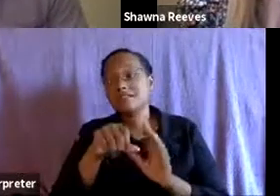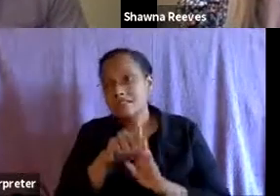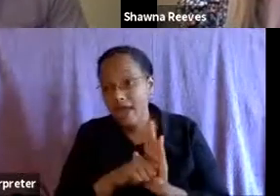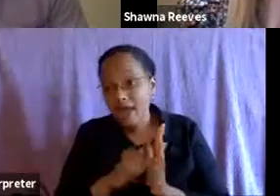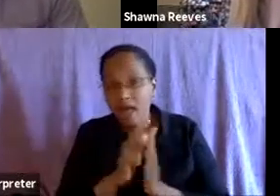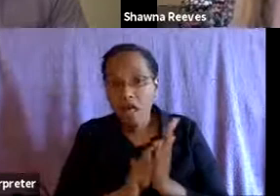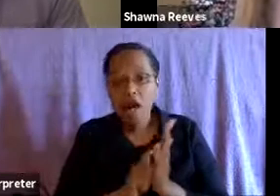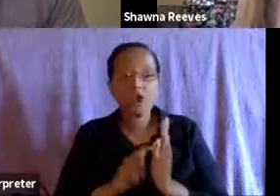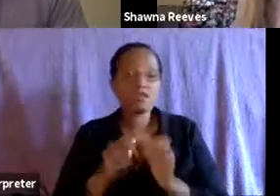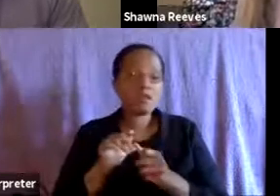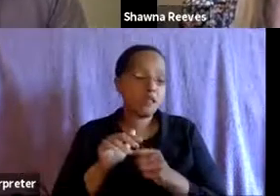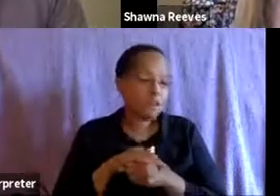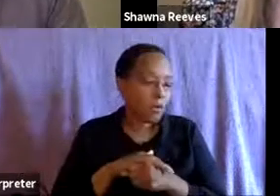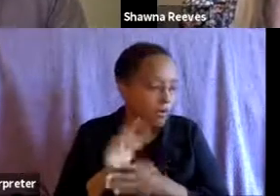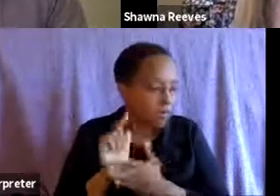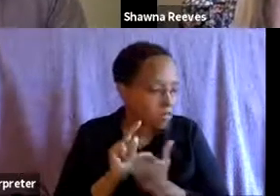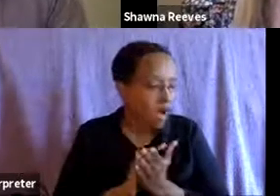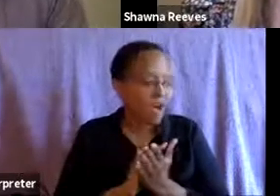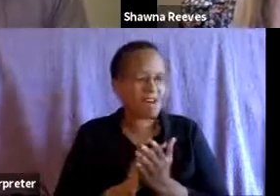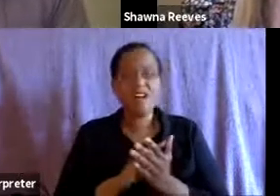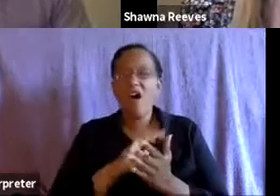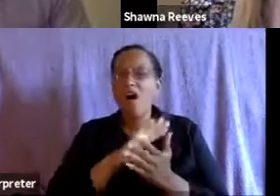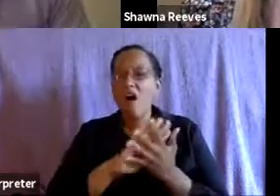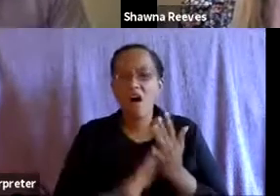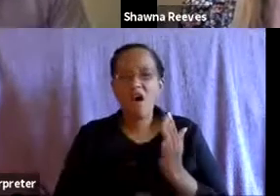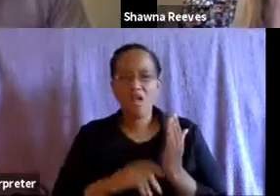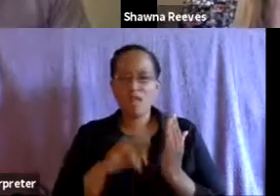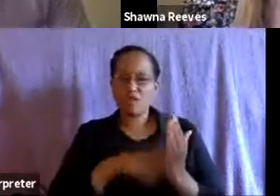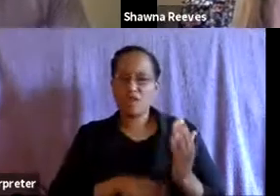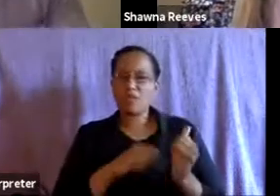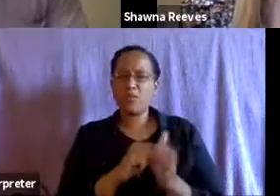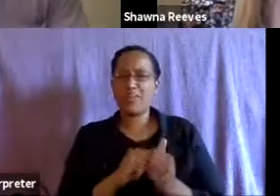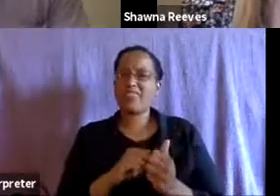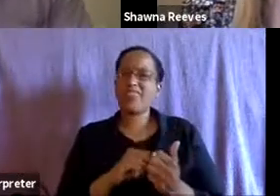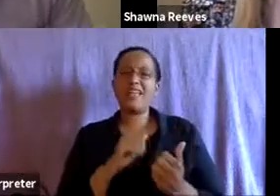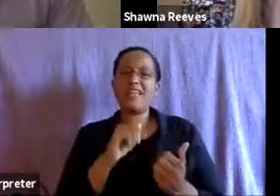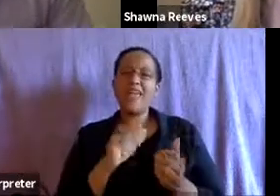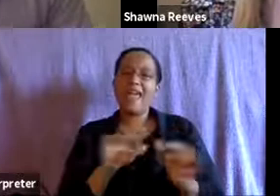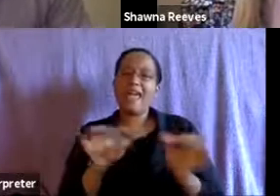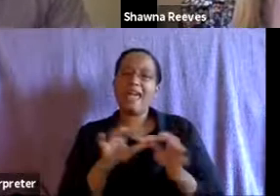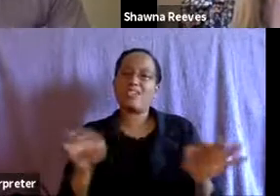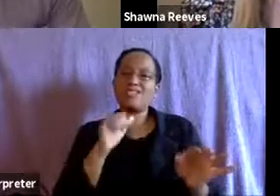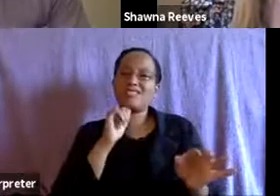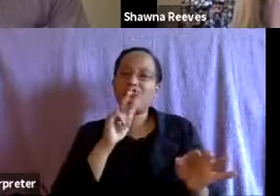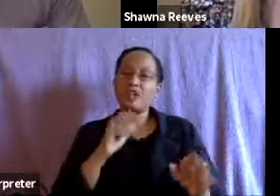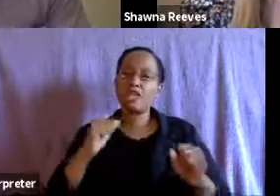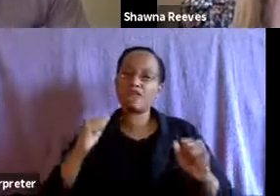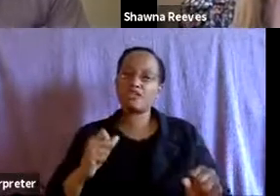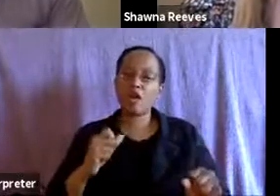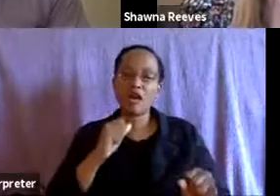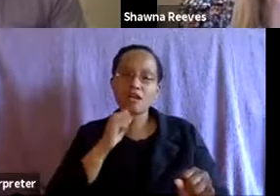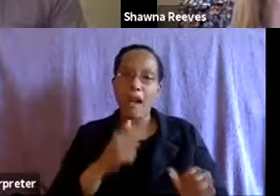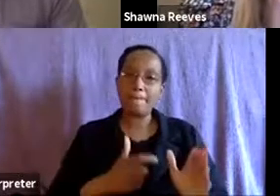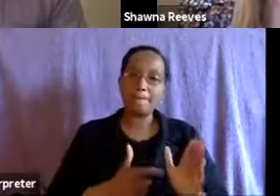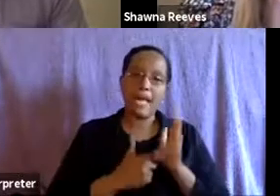visits. And just as important context, even before the virus hit, facilities didn't actually like visitors all that